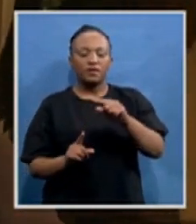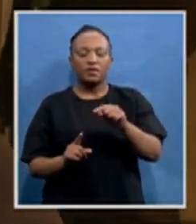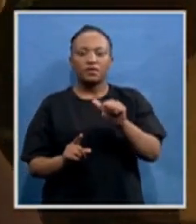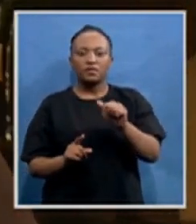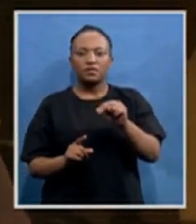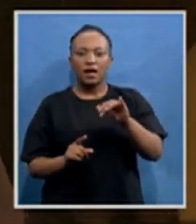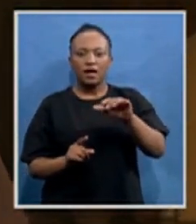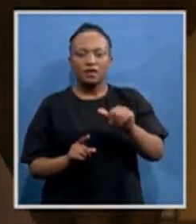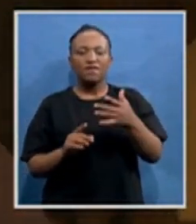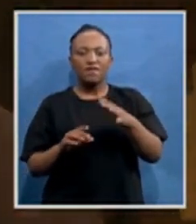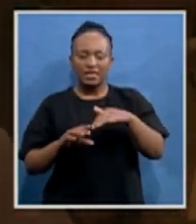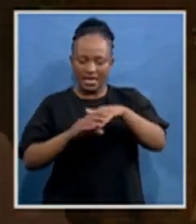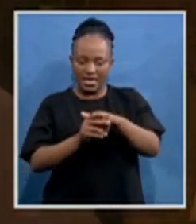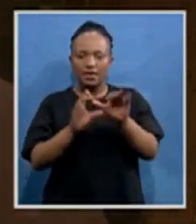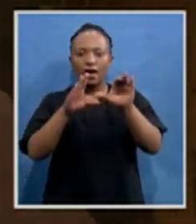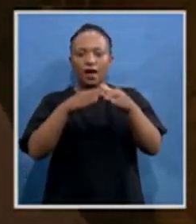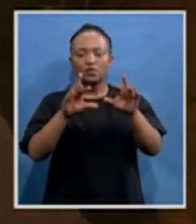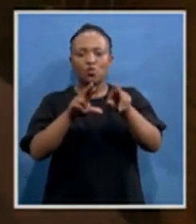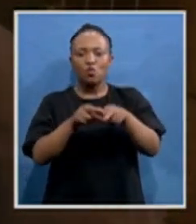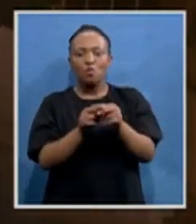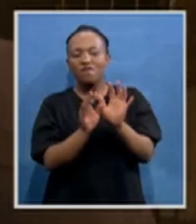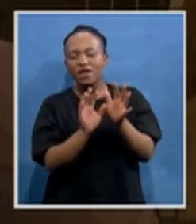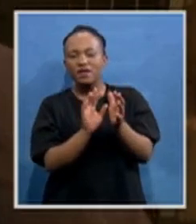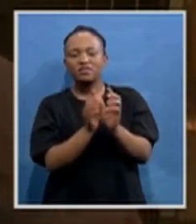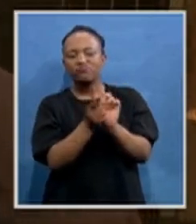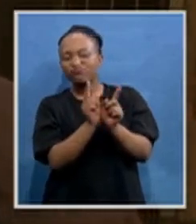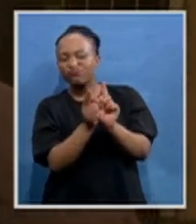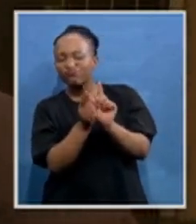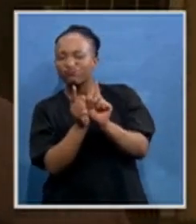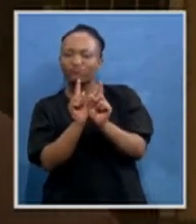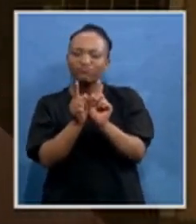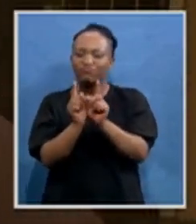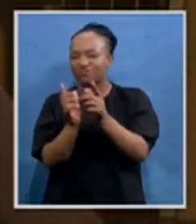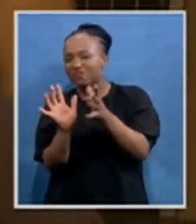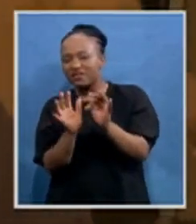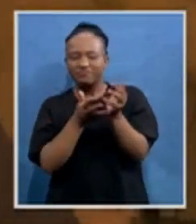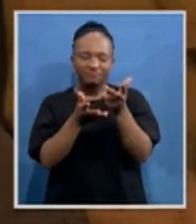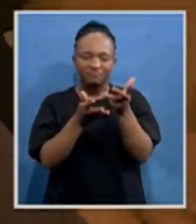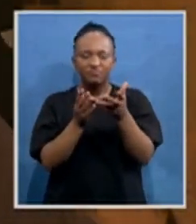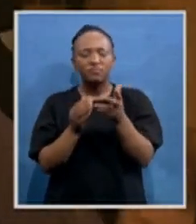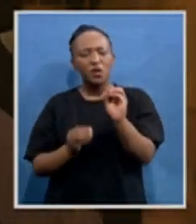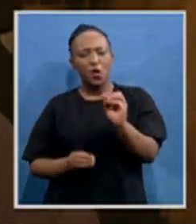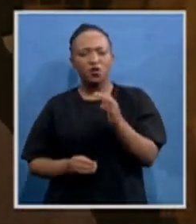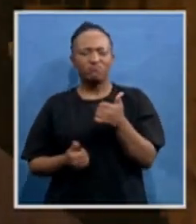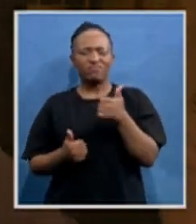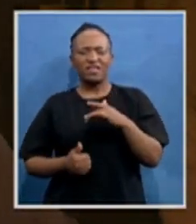to a number of offenders, and there's definitely a sense of pride, especially for those who were involved in